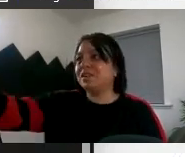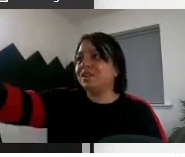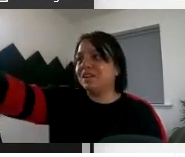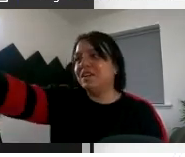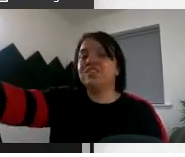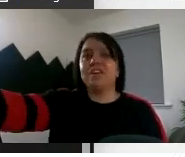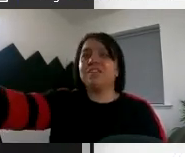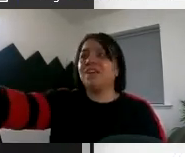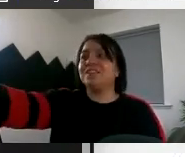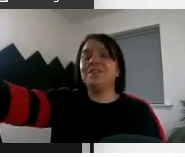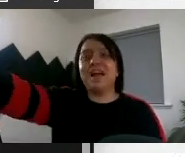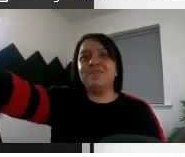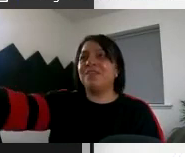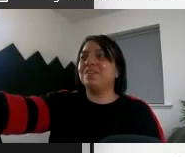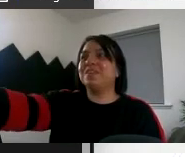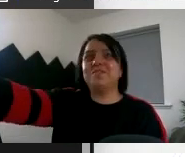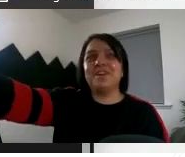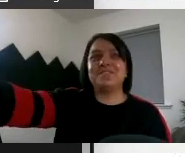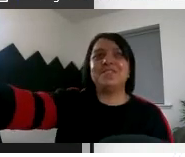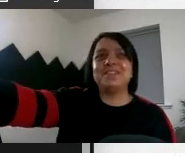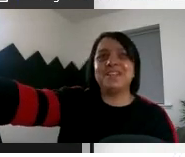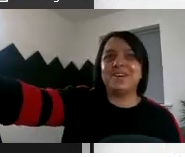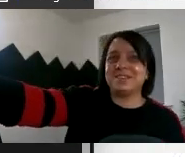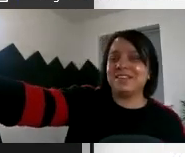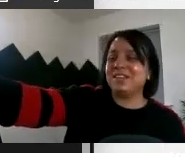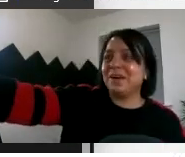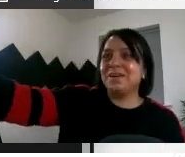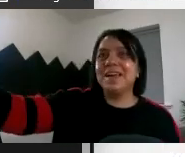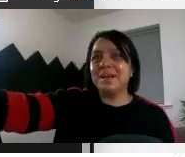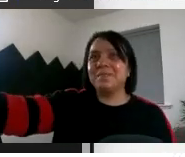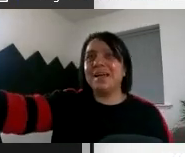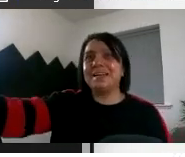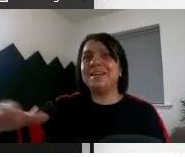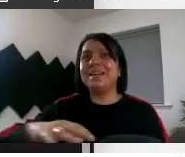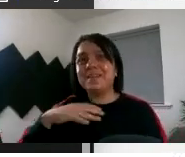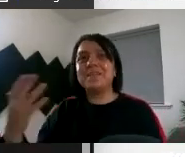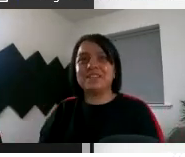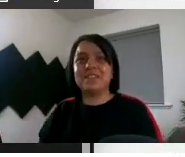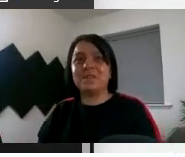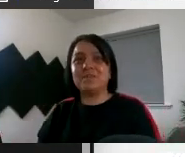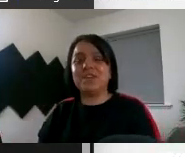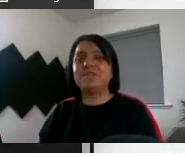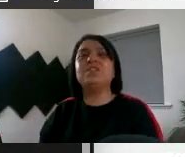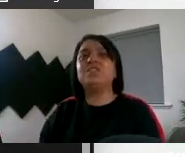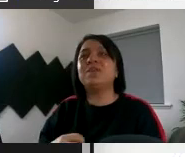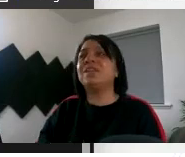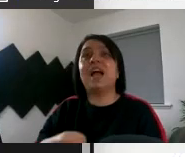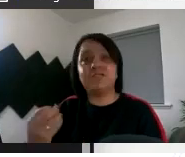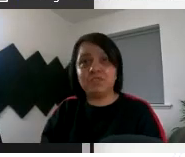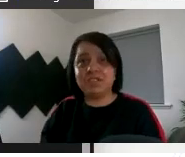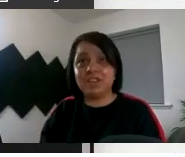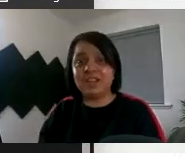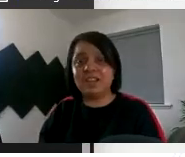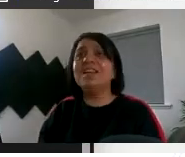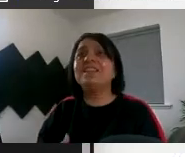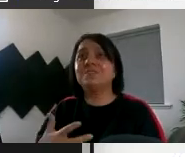look. He's got his little outfit on, the tracksuit that Harsh was telling you about, in black. That's how they normally dress. It doesn't mean that you have to dress